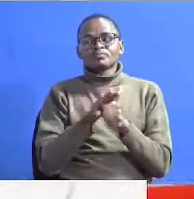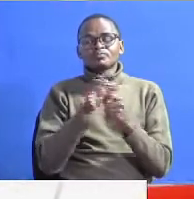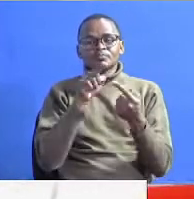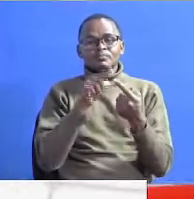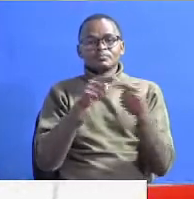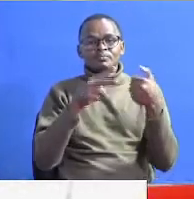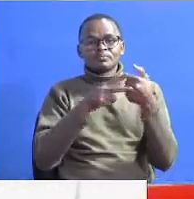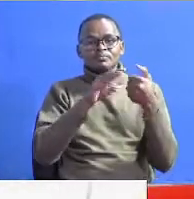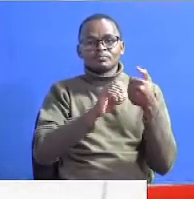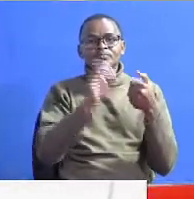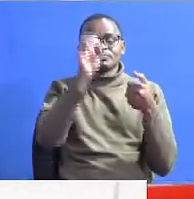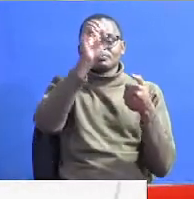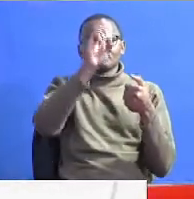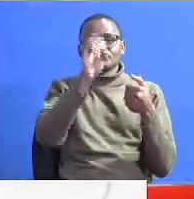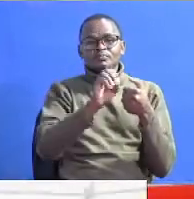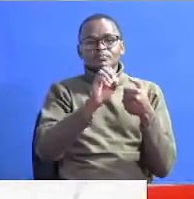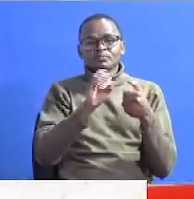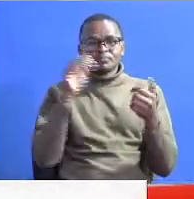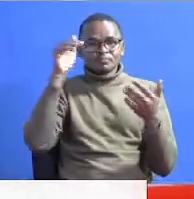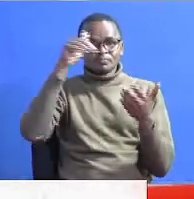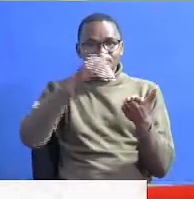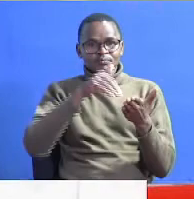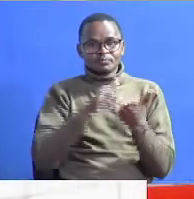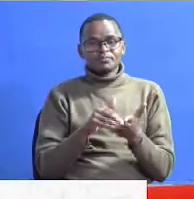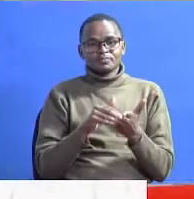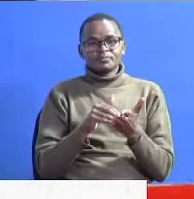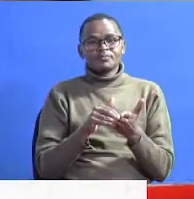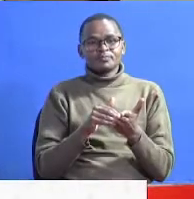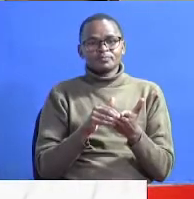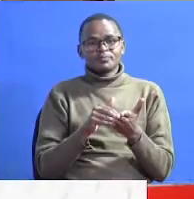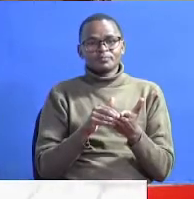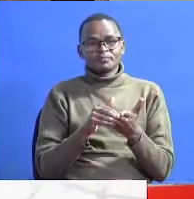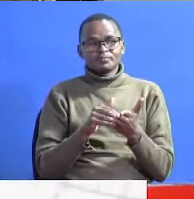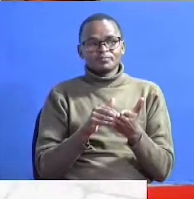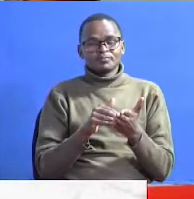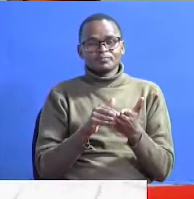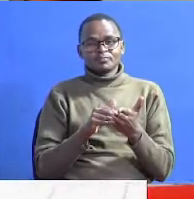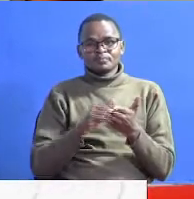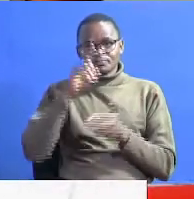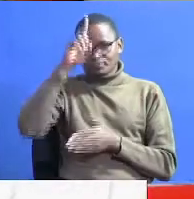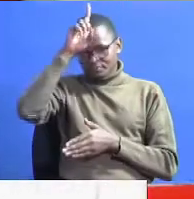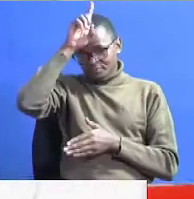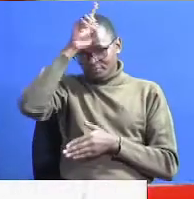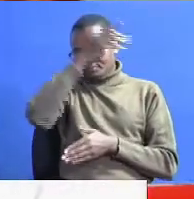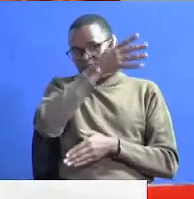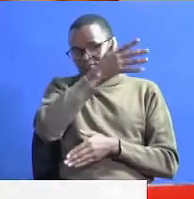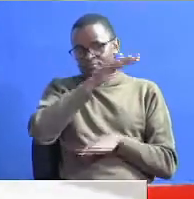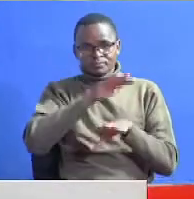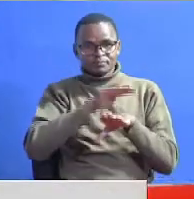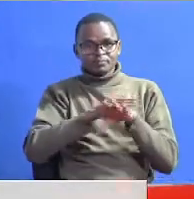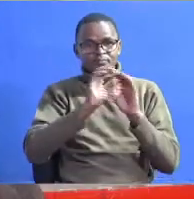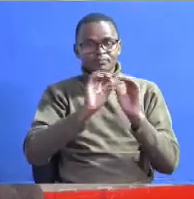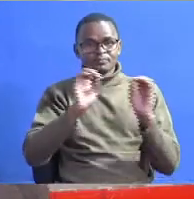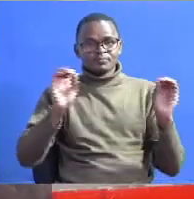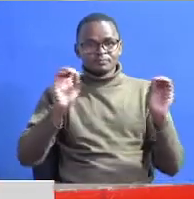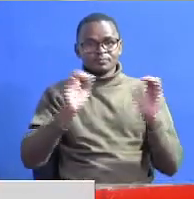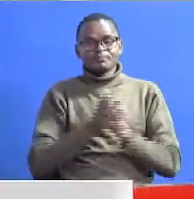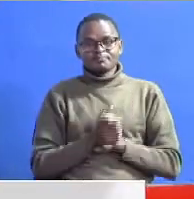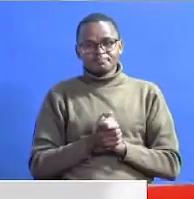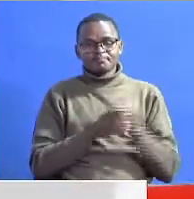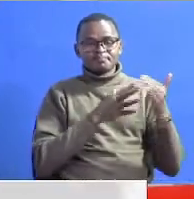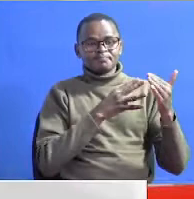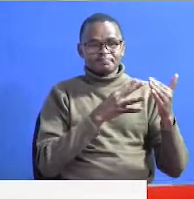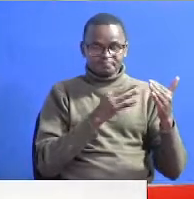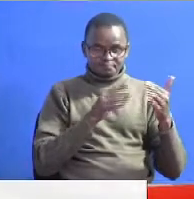of 70%. Again, mashinani, it's not good. And Right. everybody has seen all that. And we